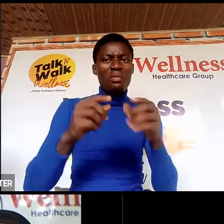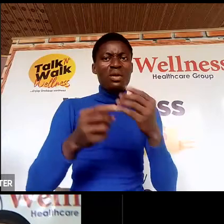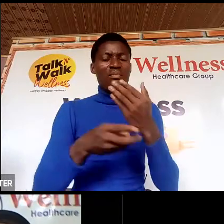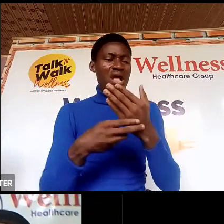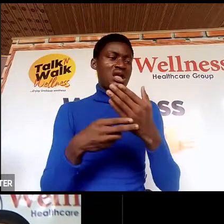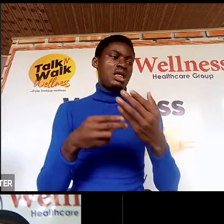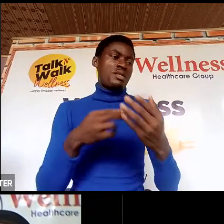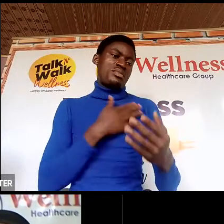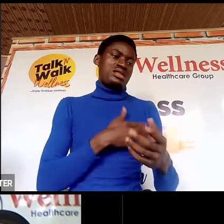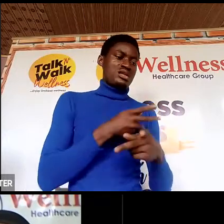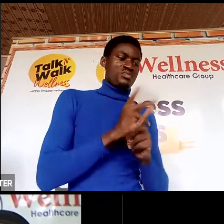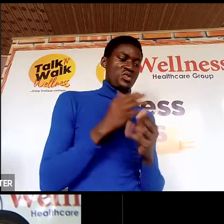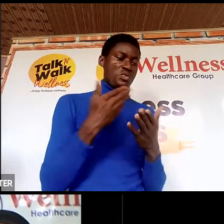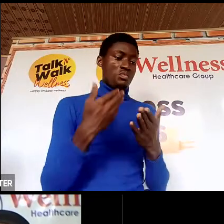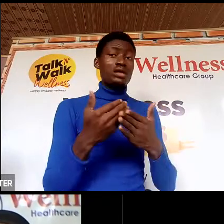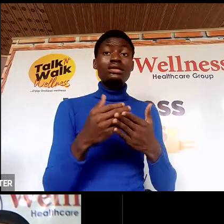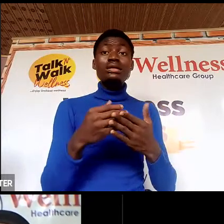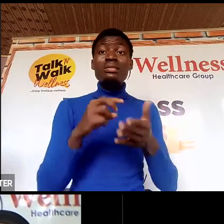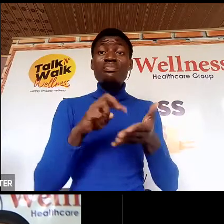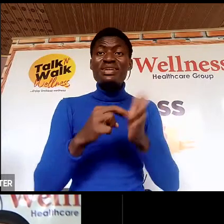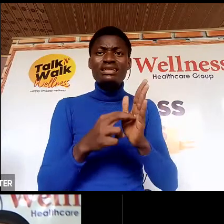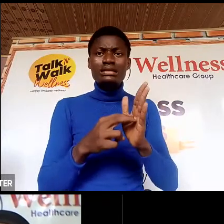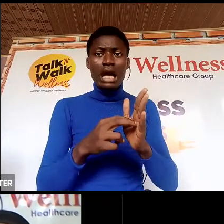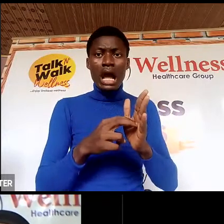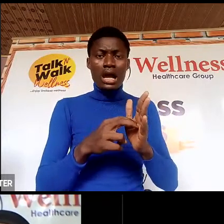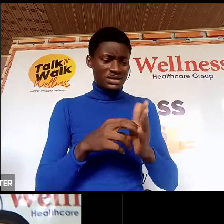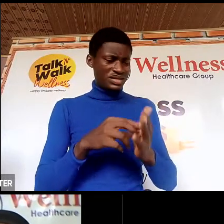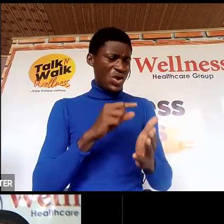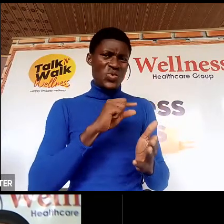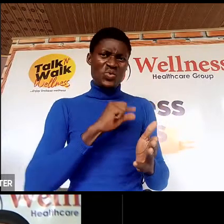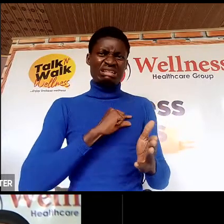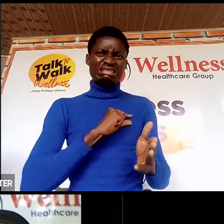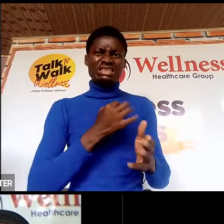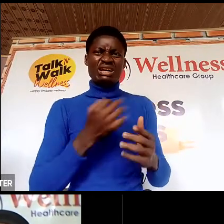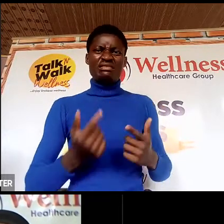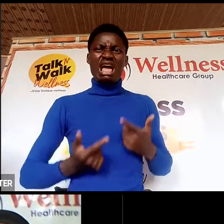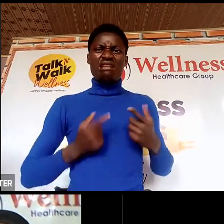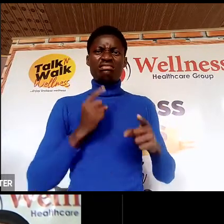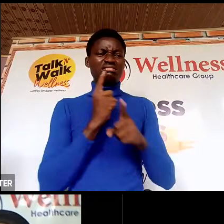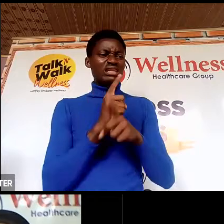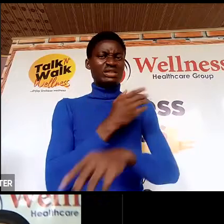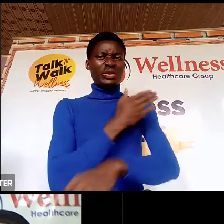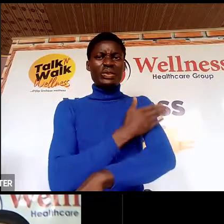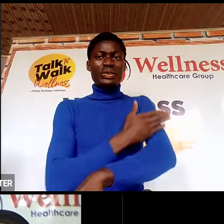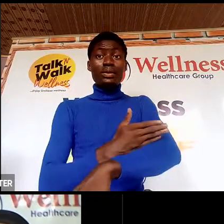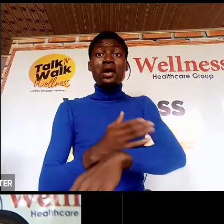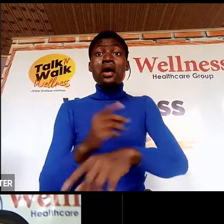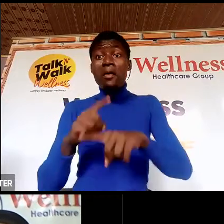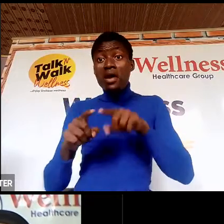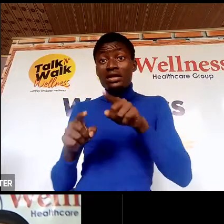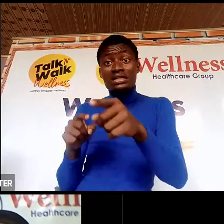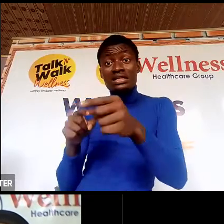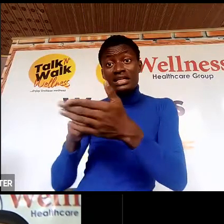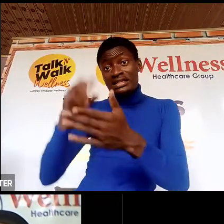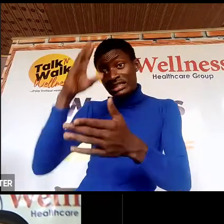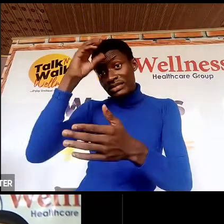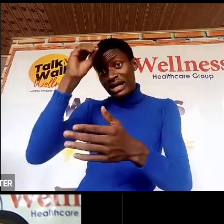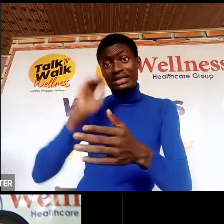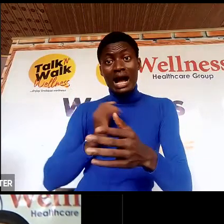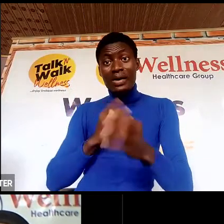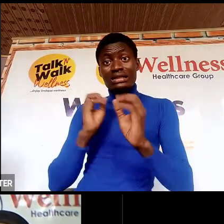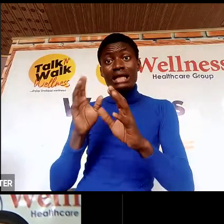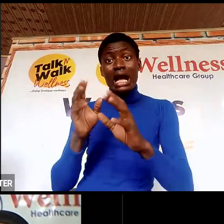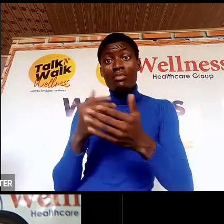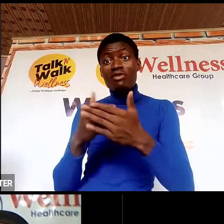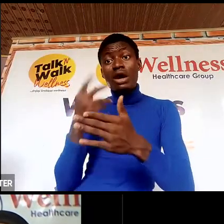are within 3 months, they have nothing to show for it. And I just told myself that this will never be my own story. From day one, I'll start putting something